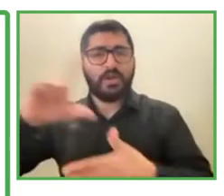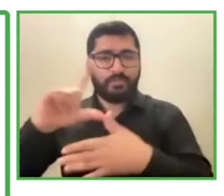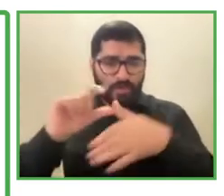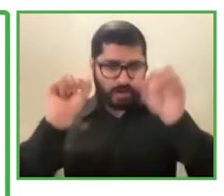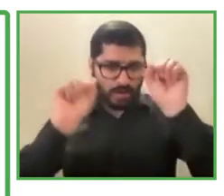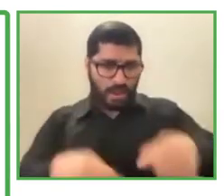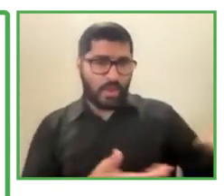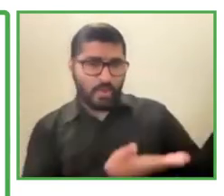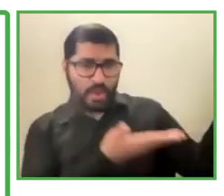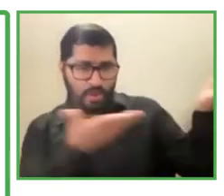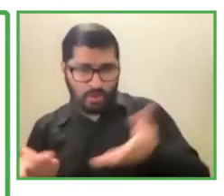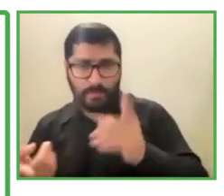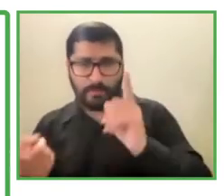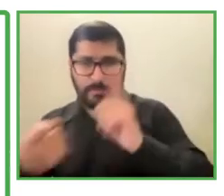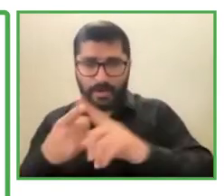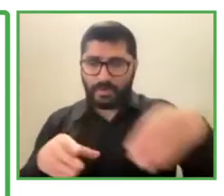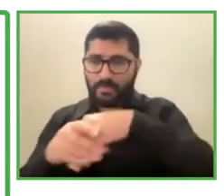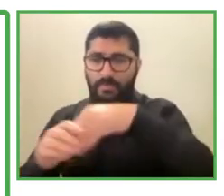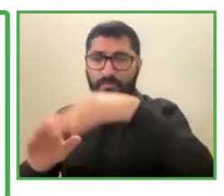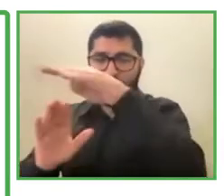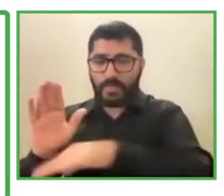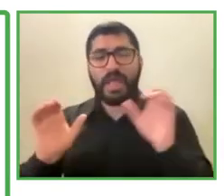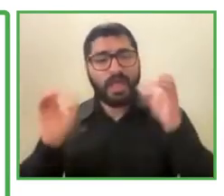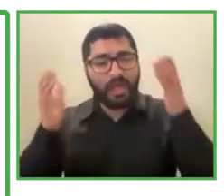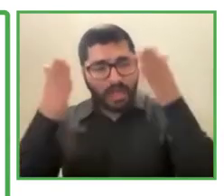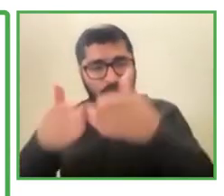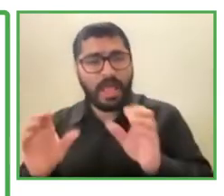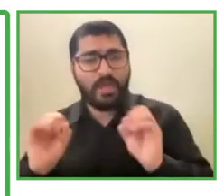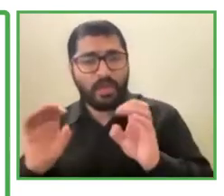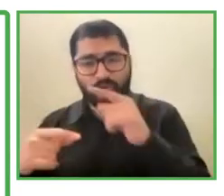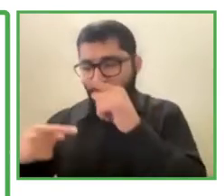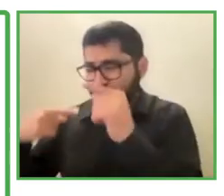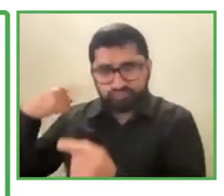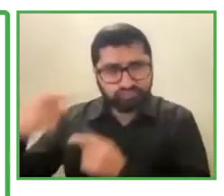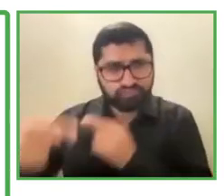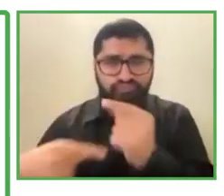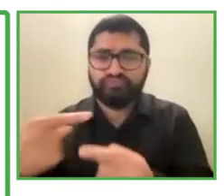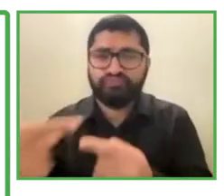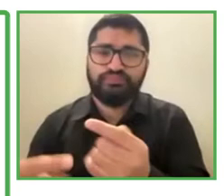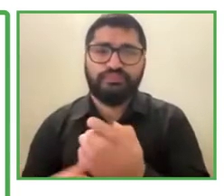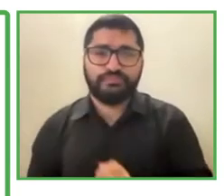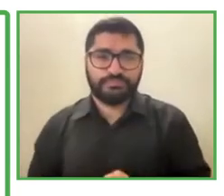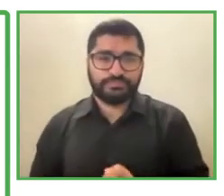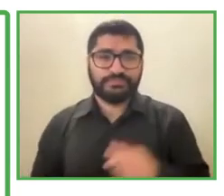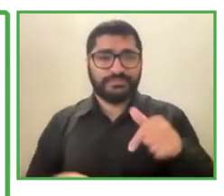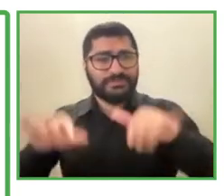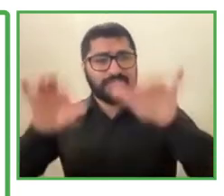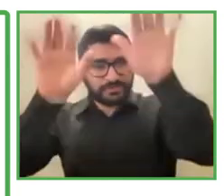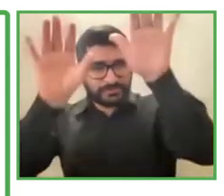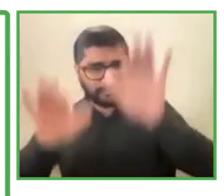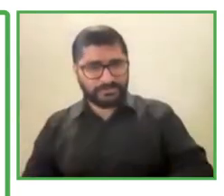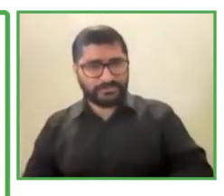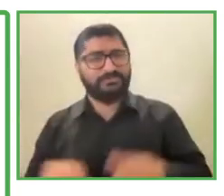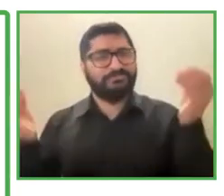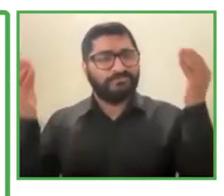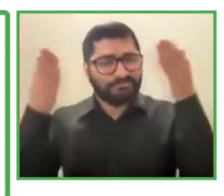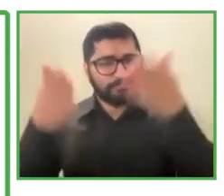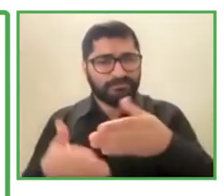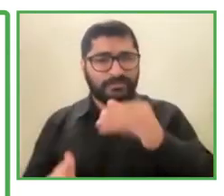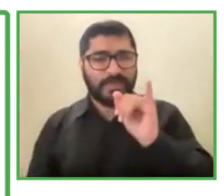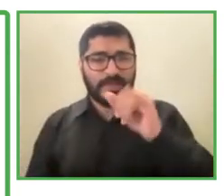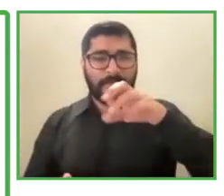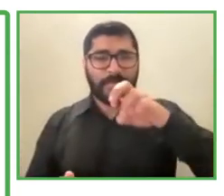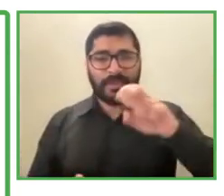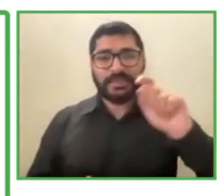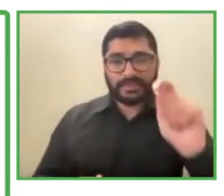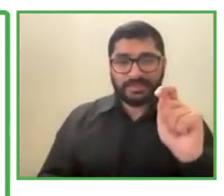in the program of executive and leadership of the MIT in 2019, and being considered one of the 25 main